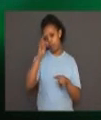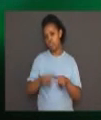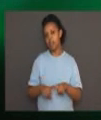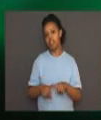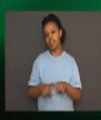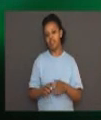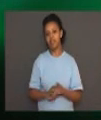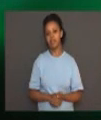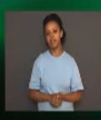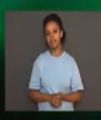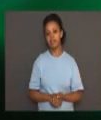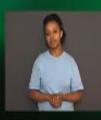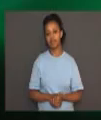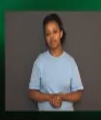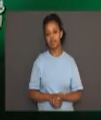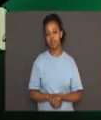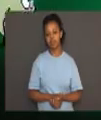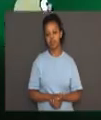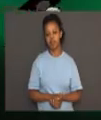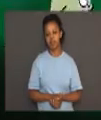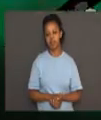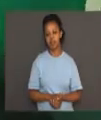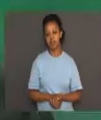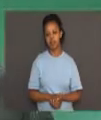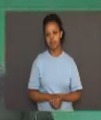Let's get back to our lesson.